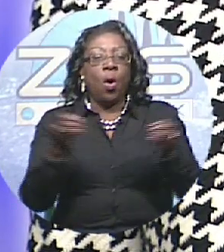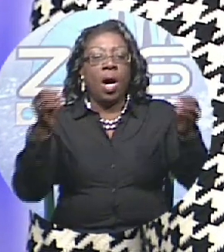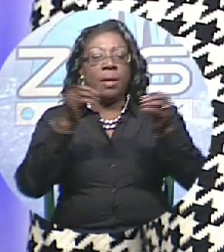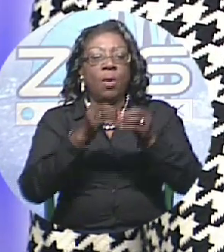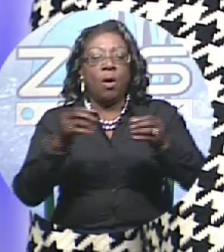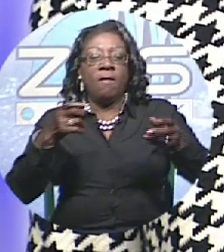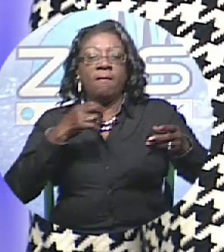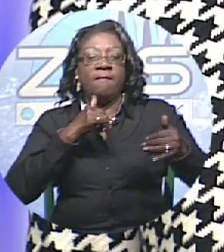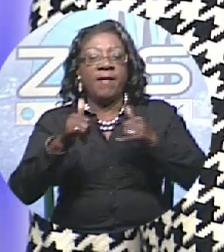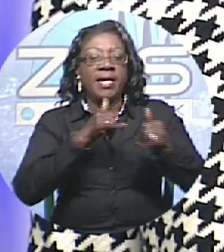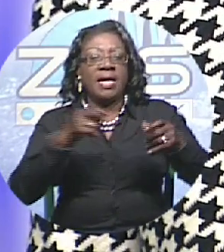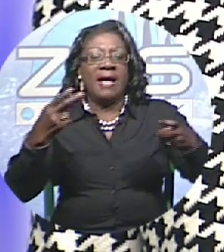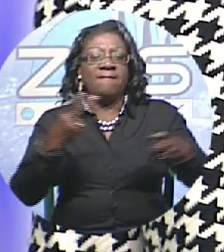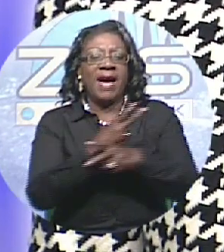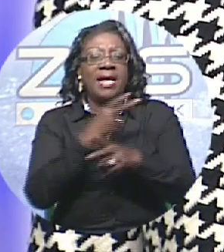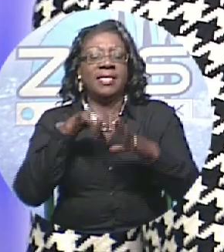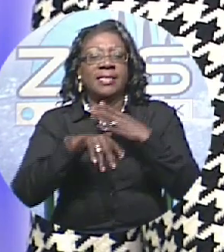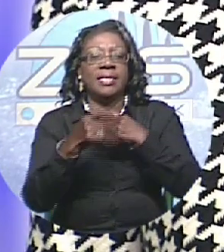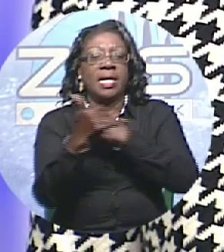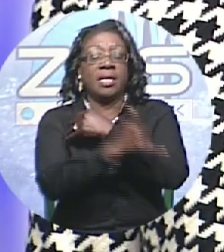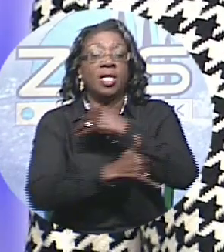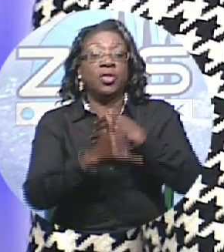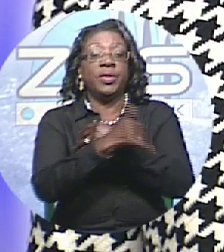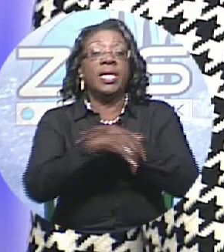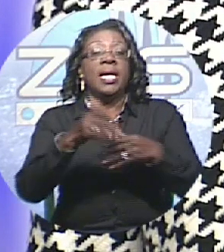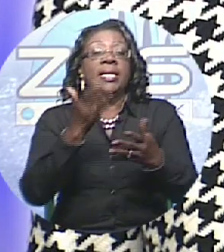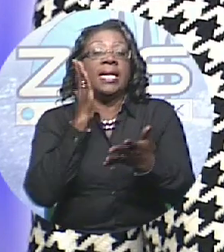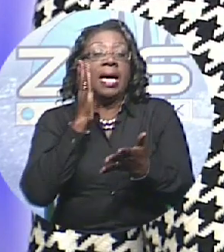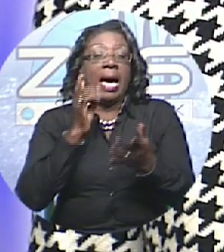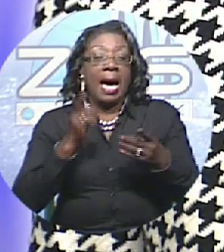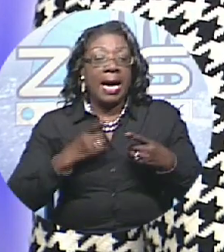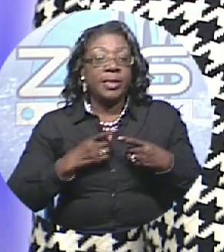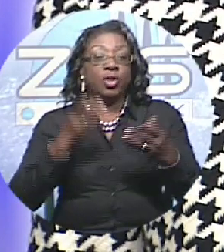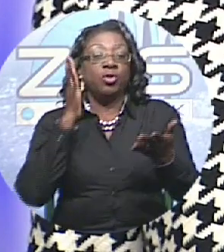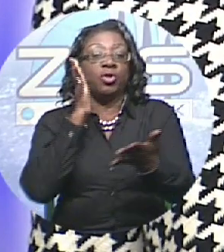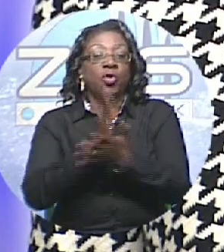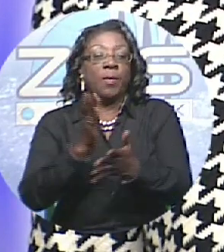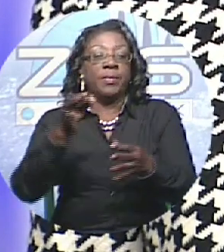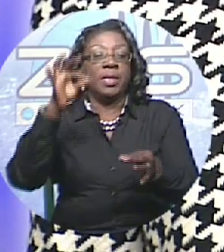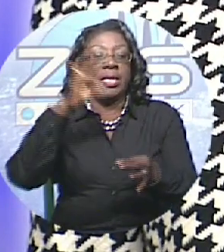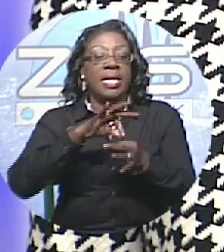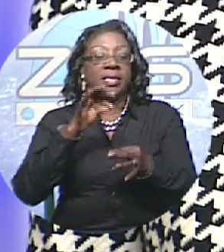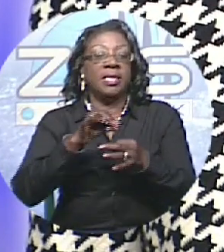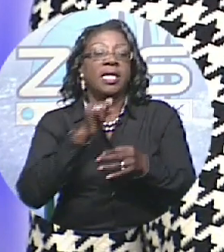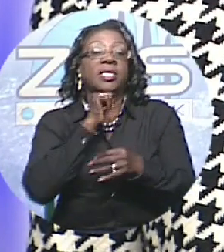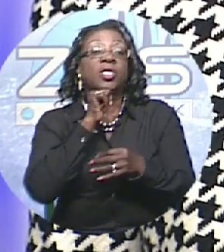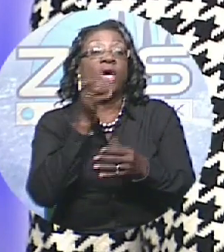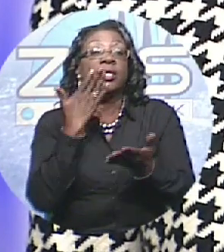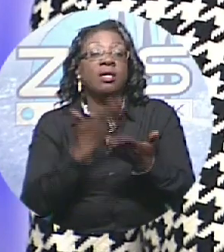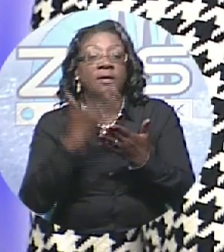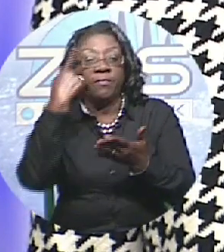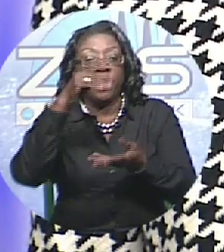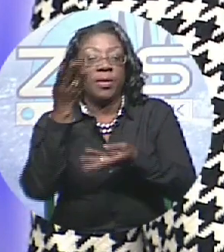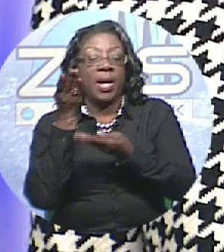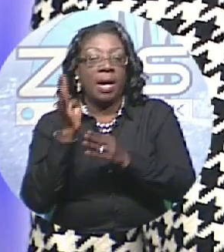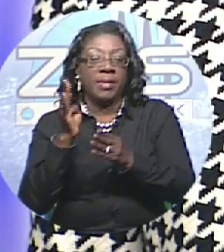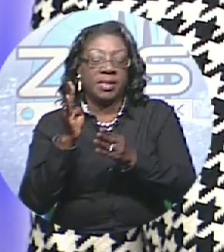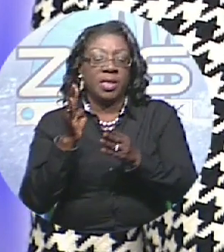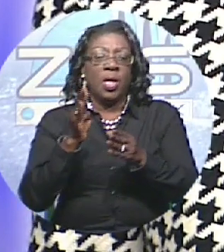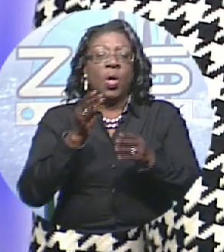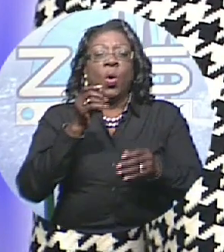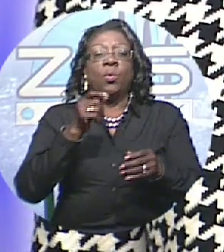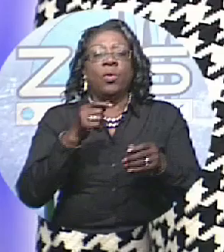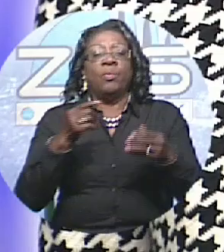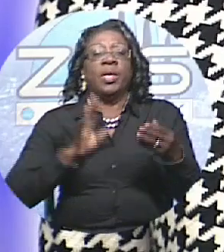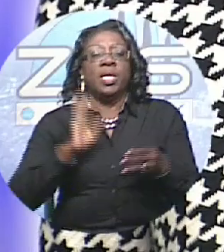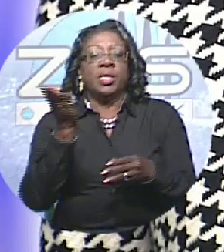not able to proceed. Oprah Rhodes tells us tonight that the Foreign Affairs Minister says this is not good for the Bahamas, which is already burdened with